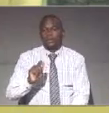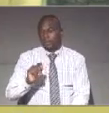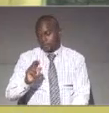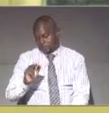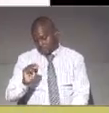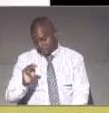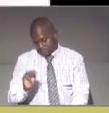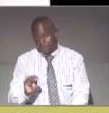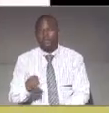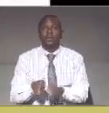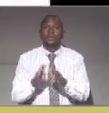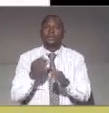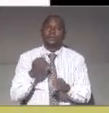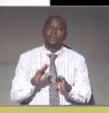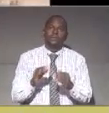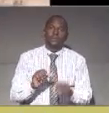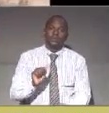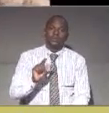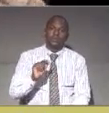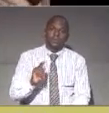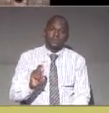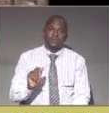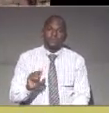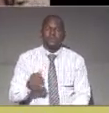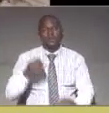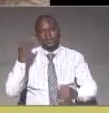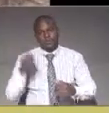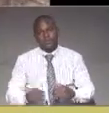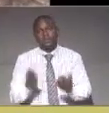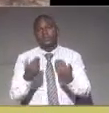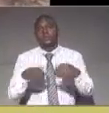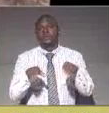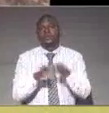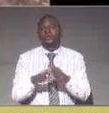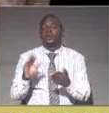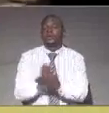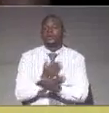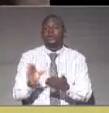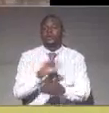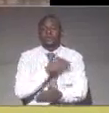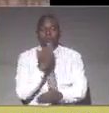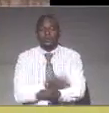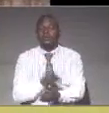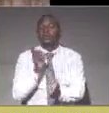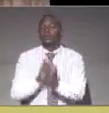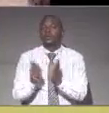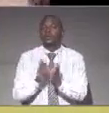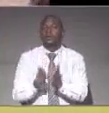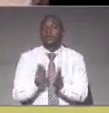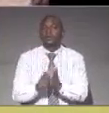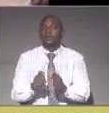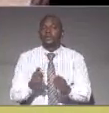conference, Lieutenant General Yasser Al-Attah said a final agreement on power sharing would be signed with